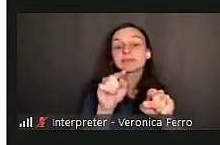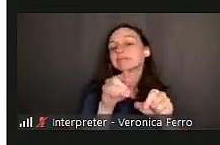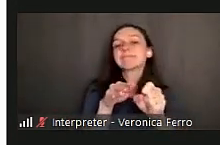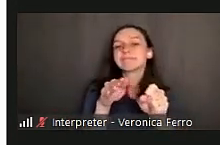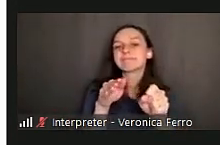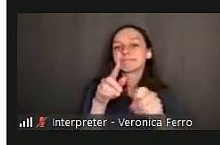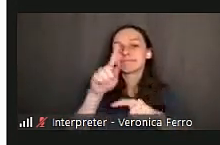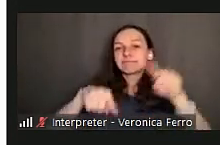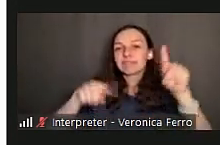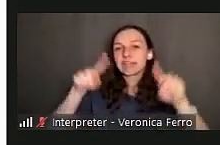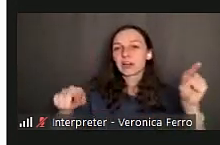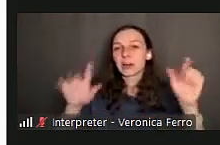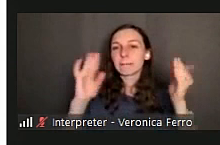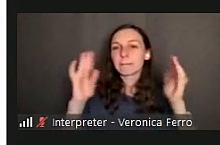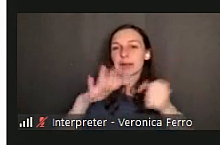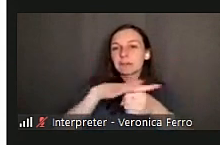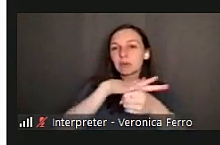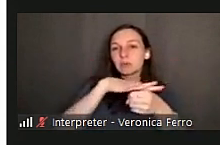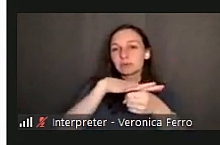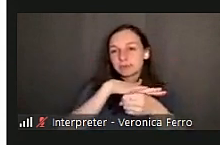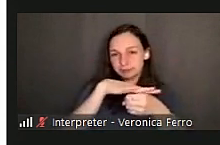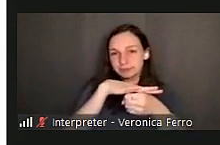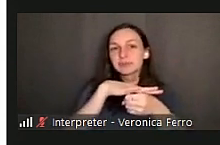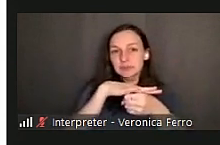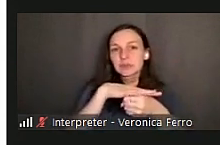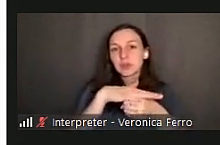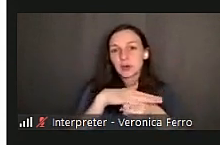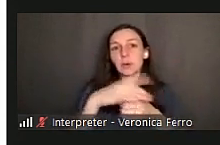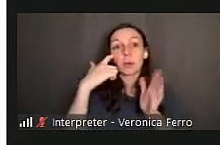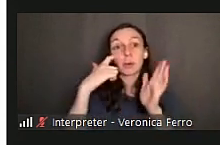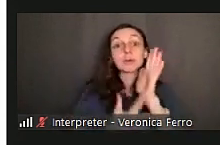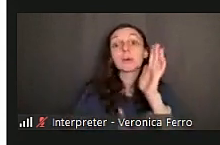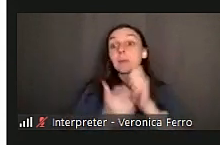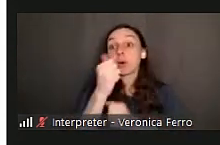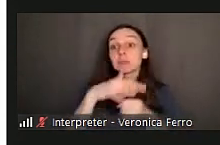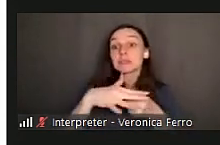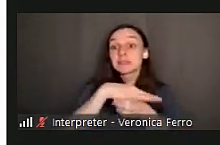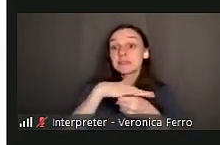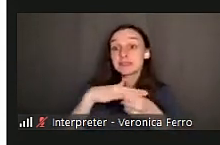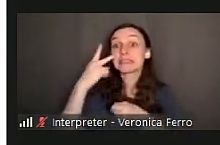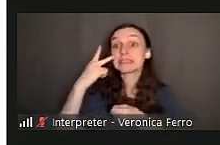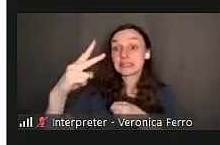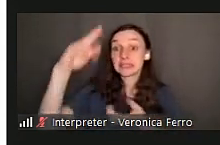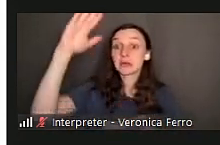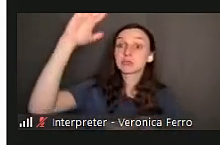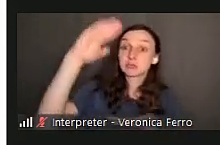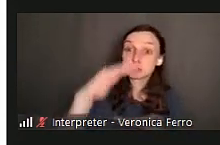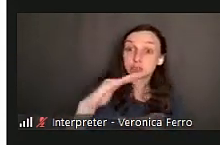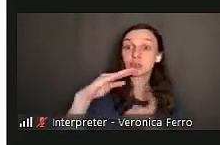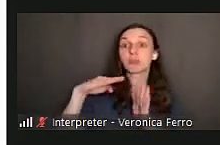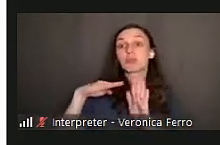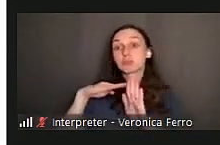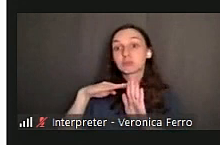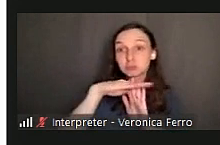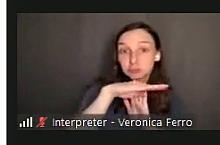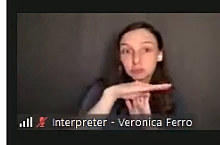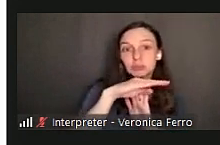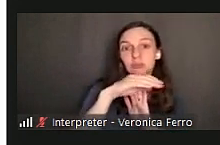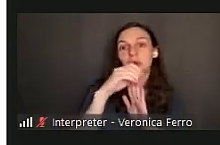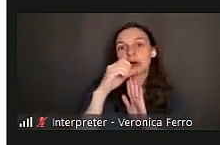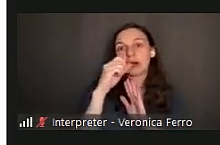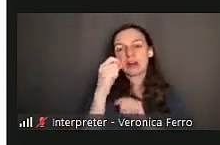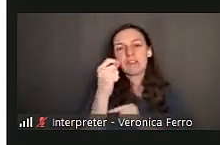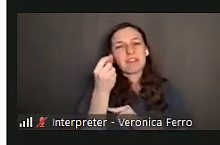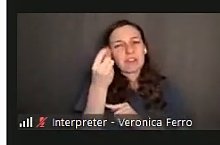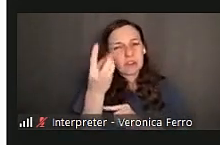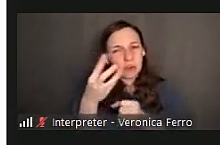are seeing steady or declining rates in cases, but different areas of the state are some of the regions where we're seeing increasing trends right